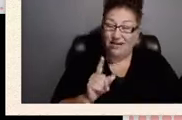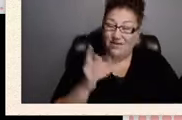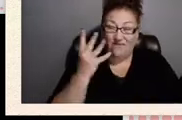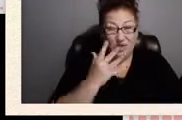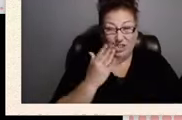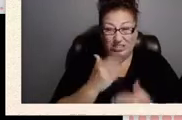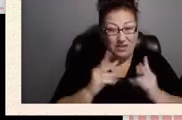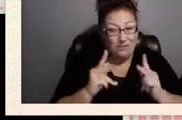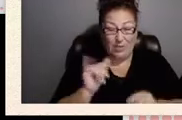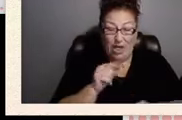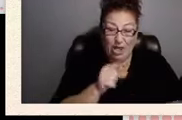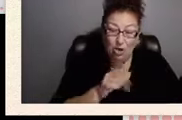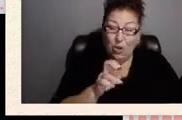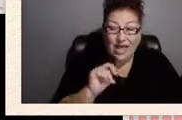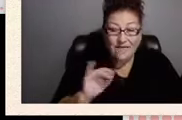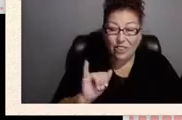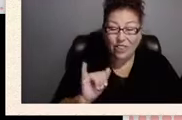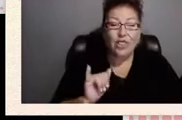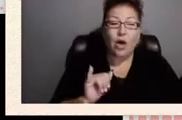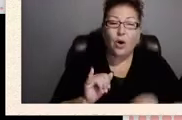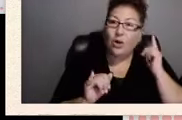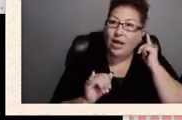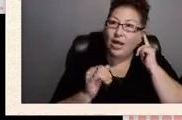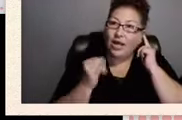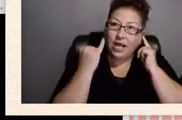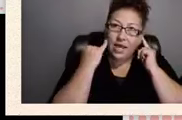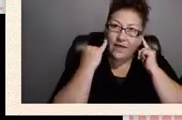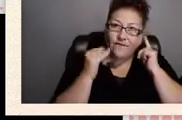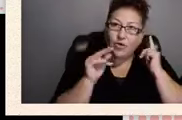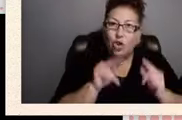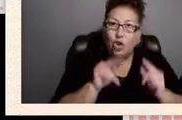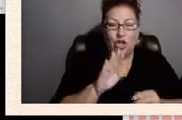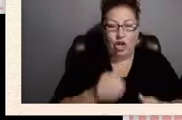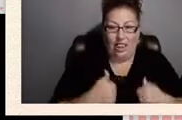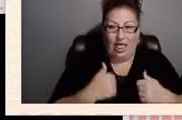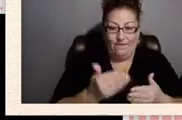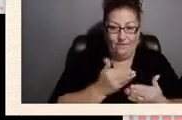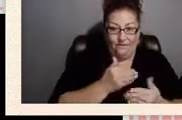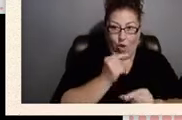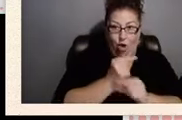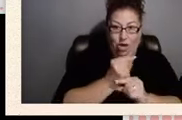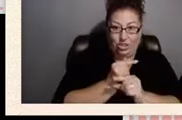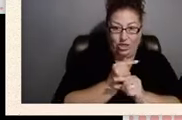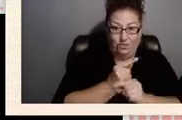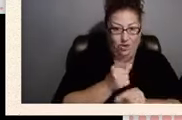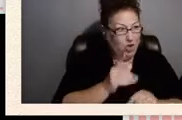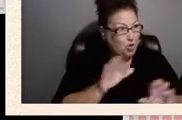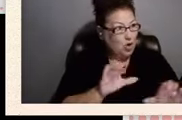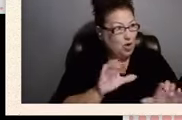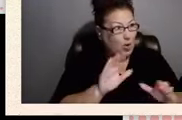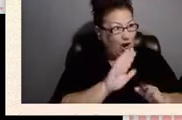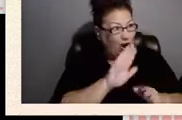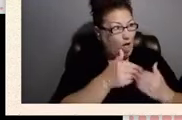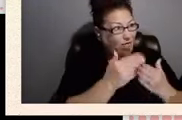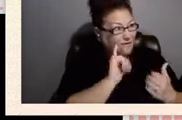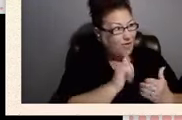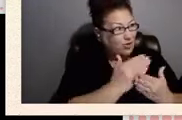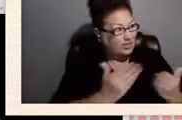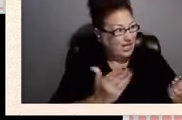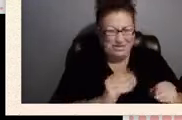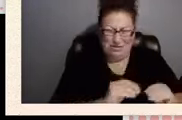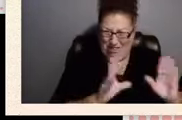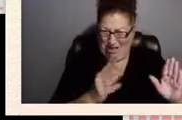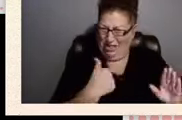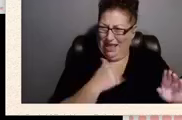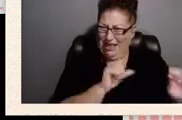even though if you kind of had looked at your life before guardianship, you were doing all of these things. You clearly had capacity. You were